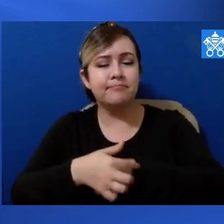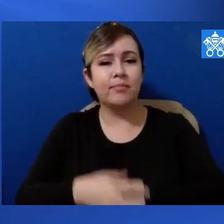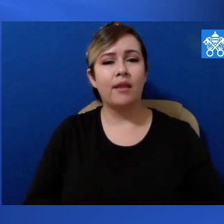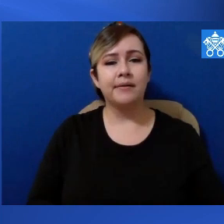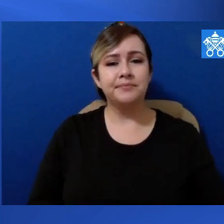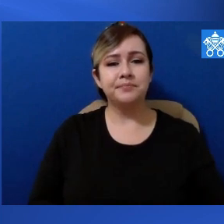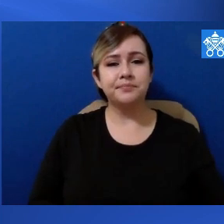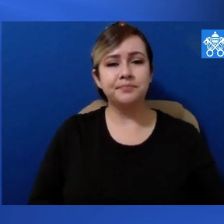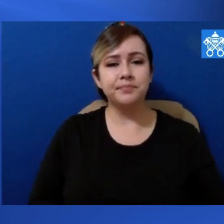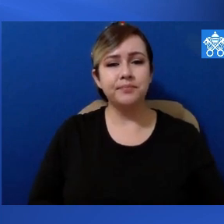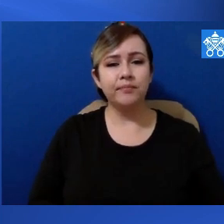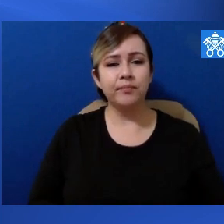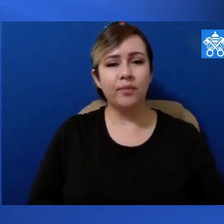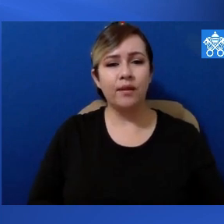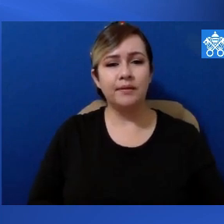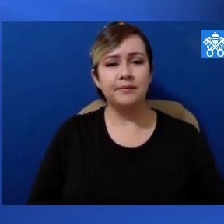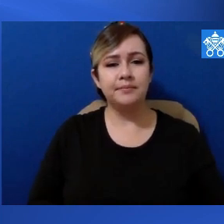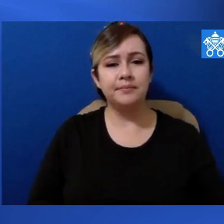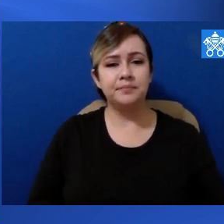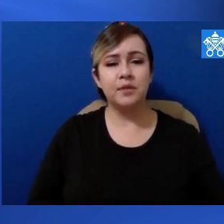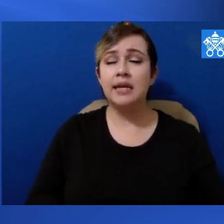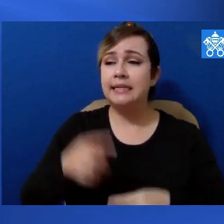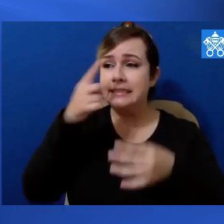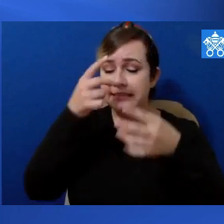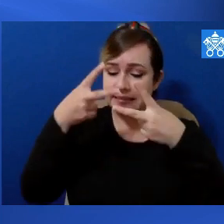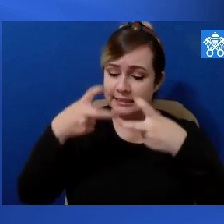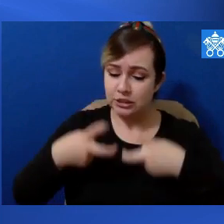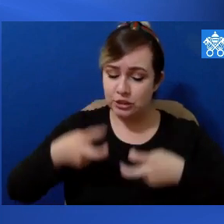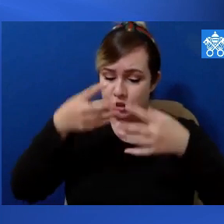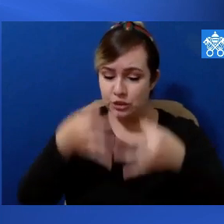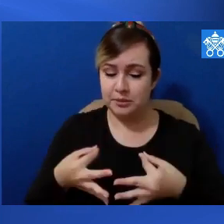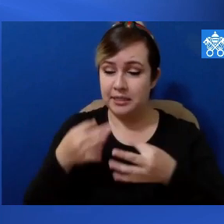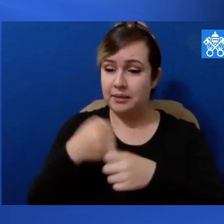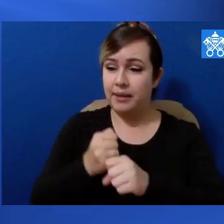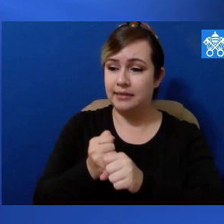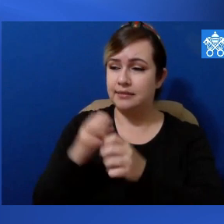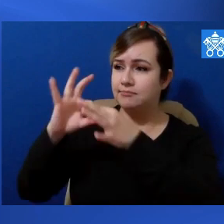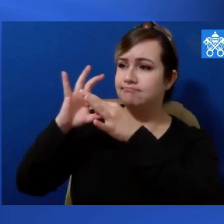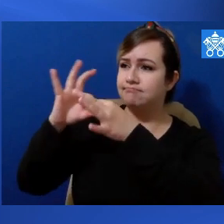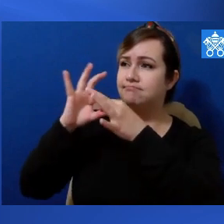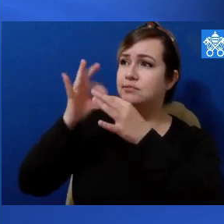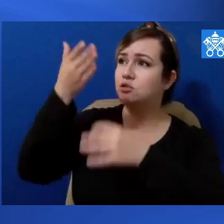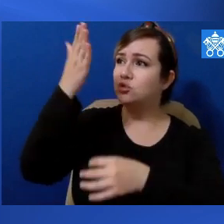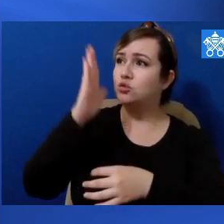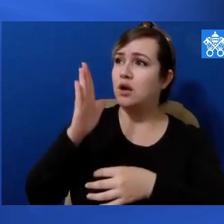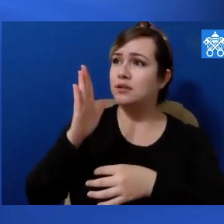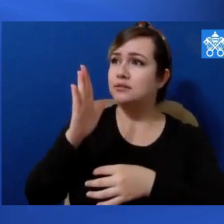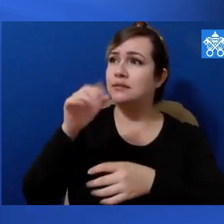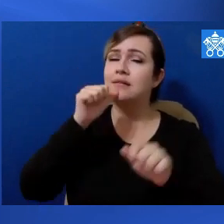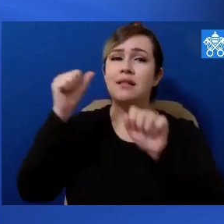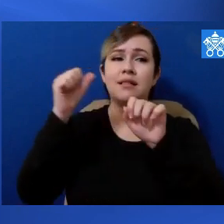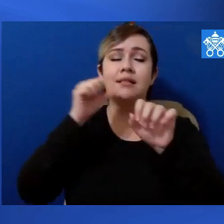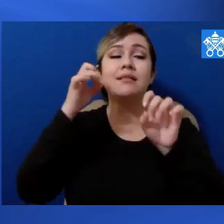As the fruit of prayer, discernment makes us sensitive to God's kindly light, illuminating